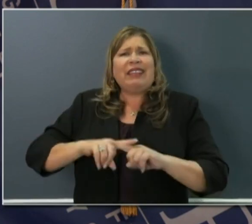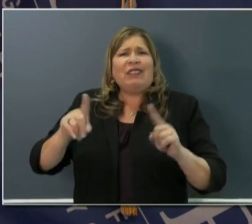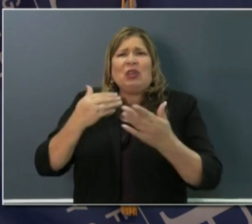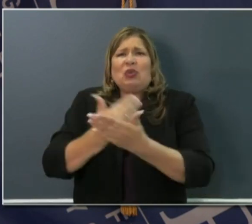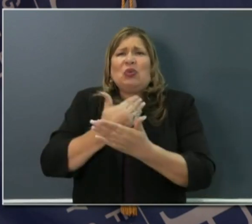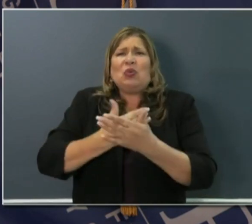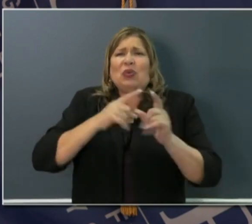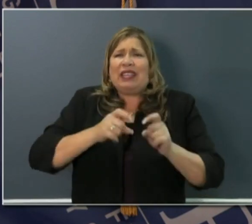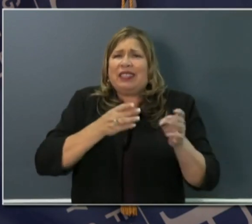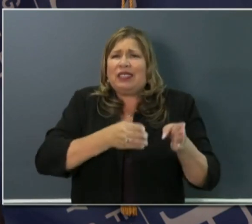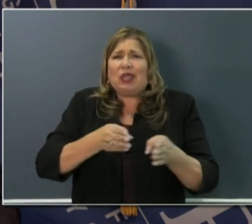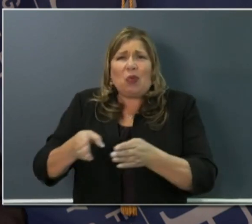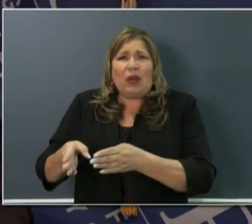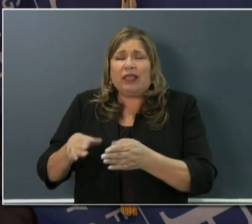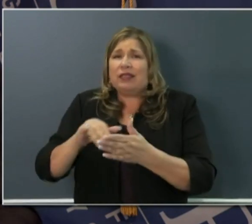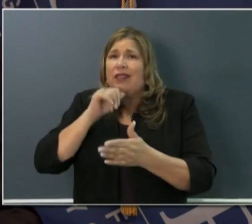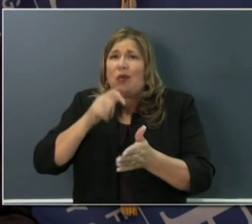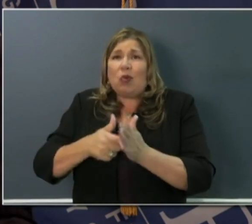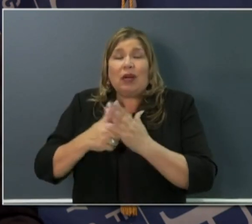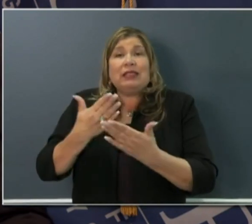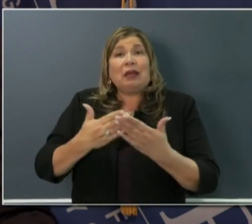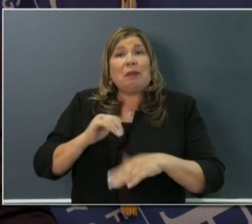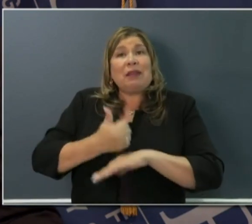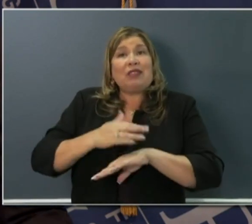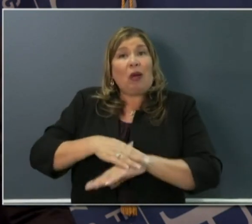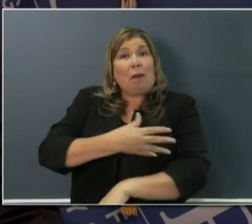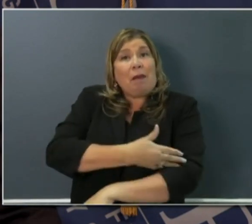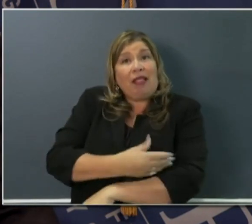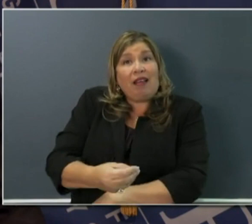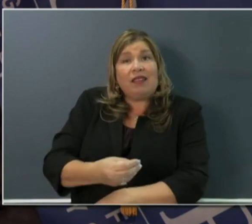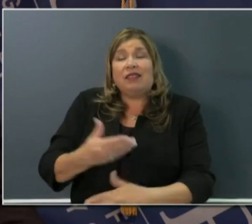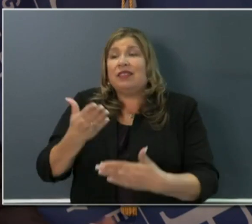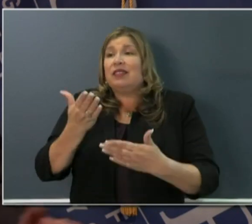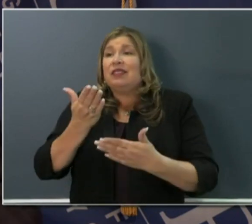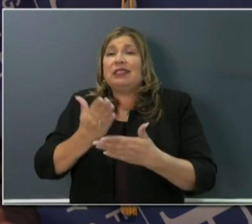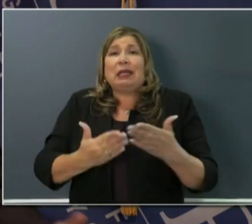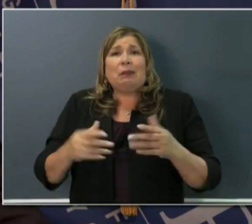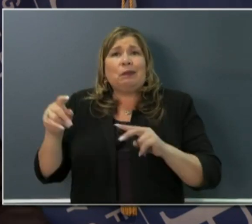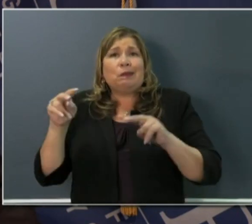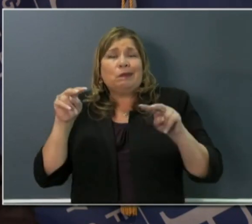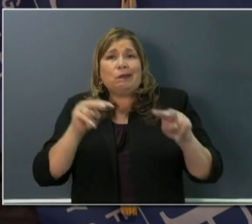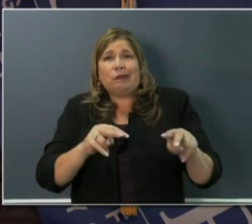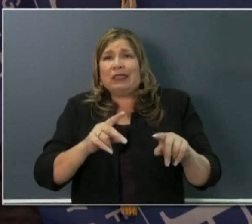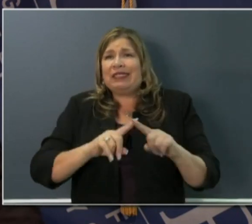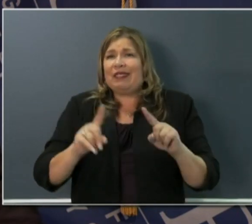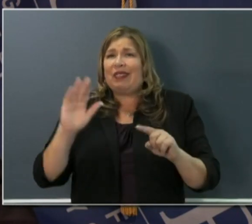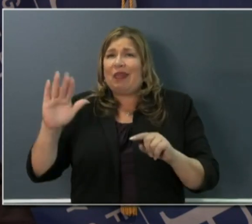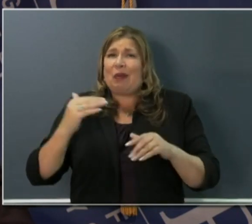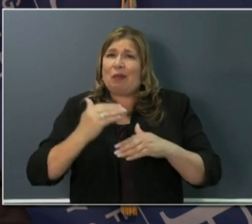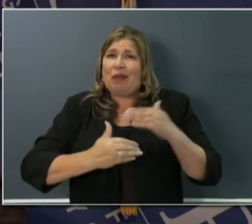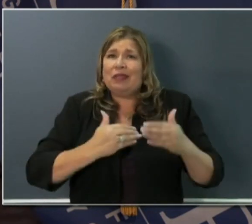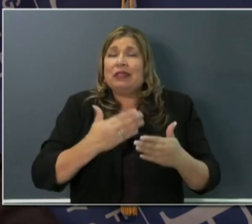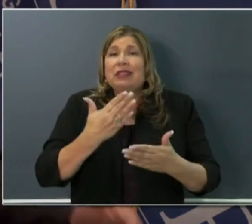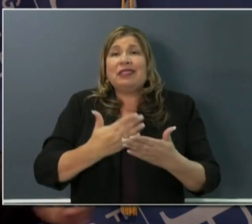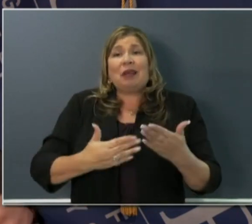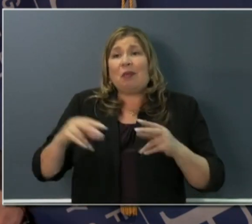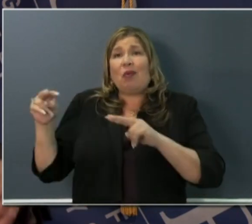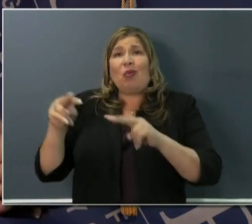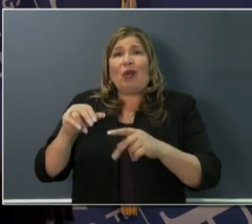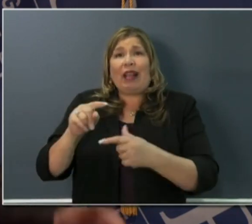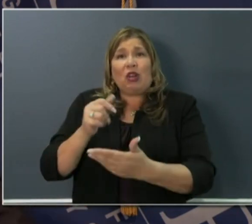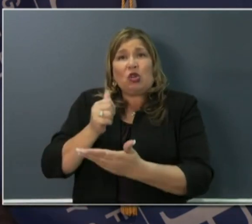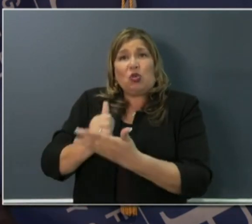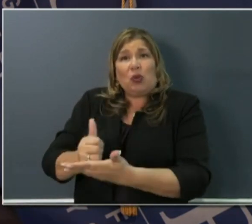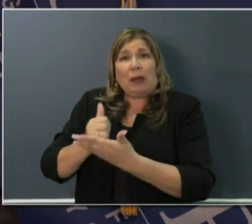strategies that don't require that, that are blood-based. Others are looking at protocols and therapeutics that aren't